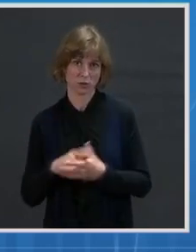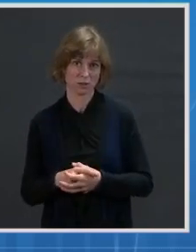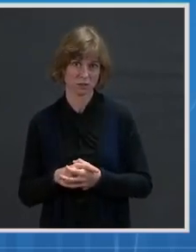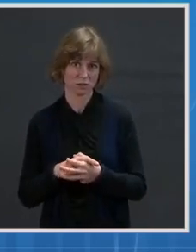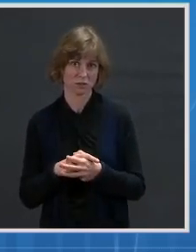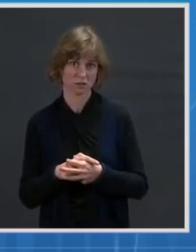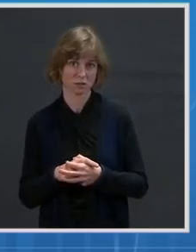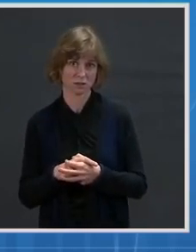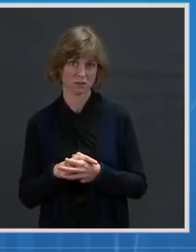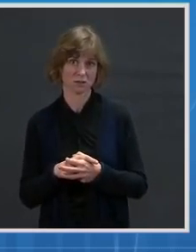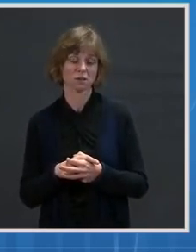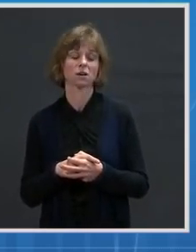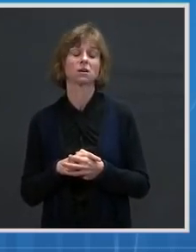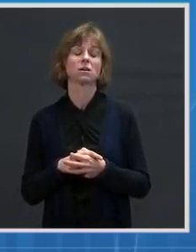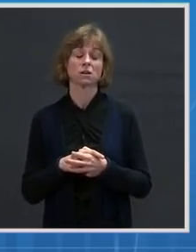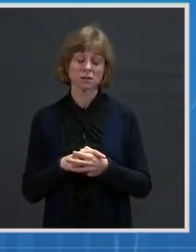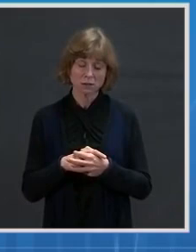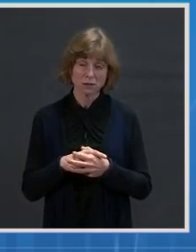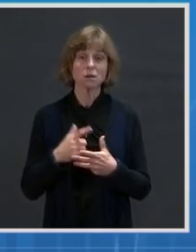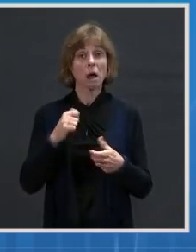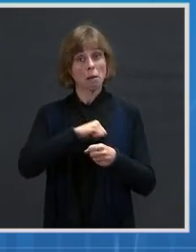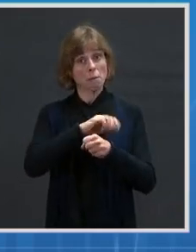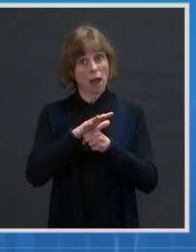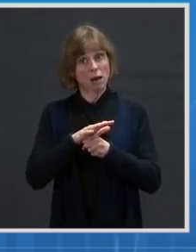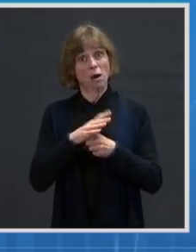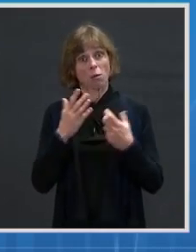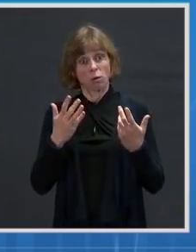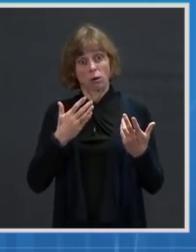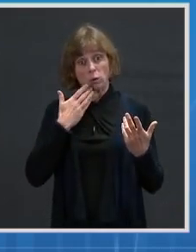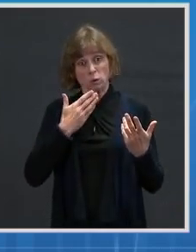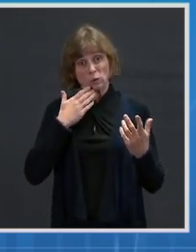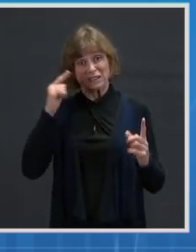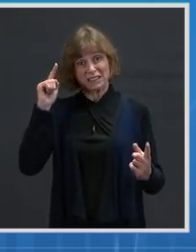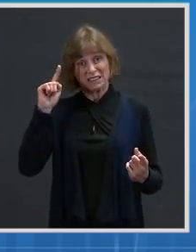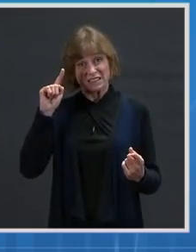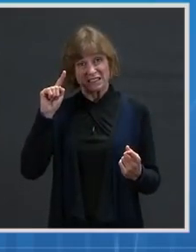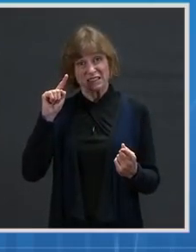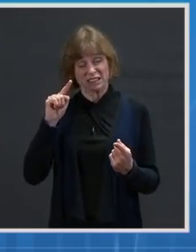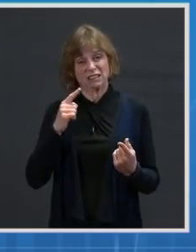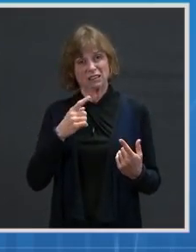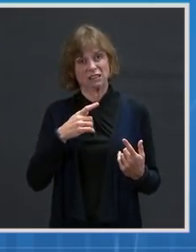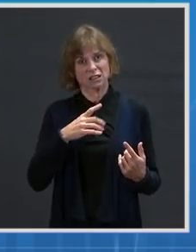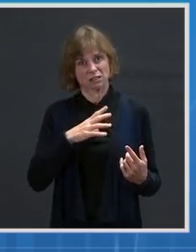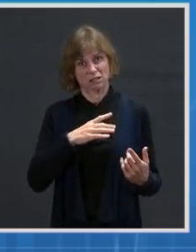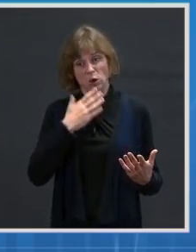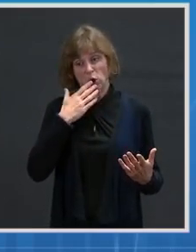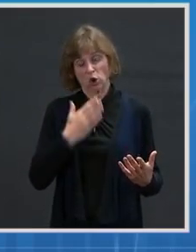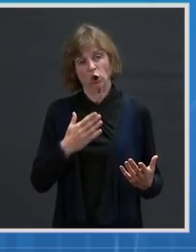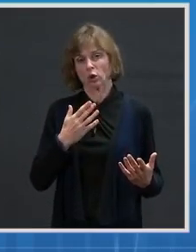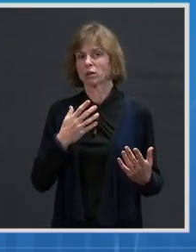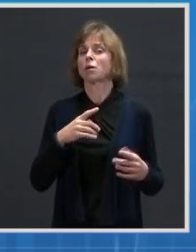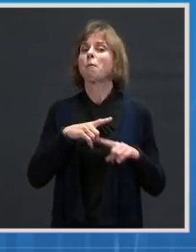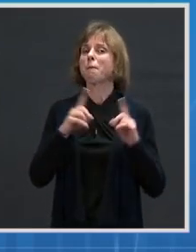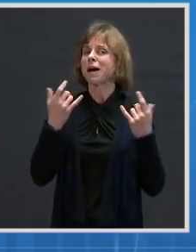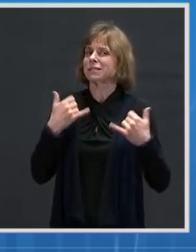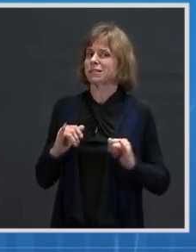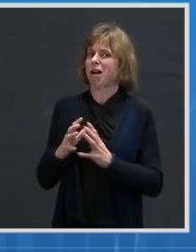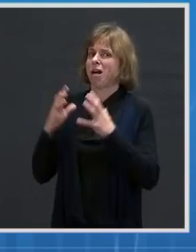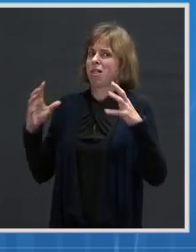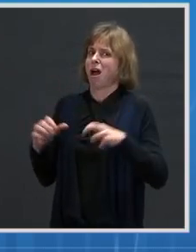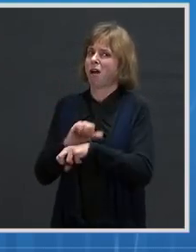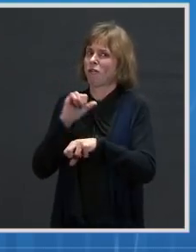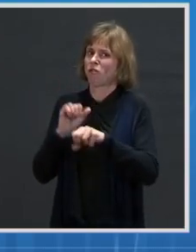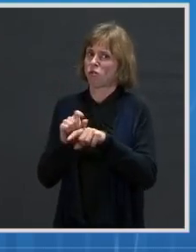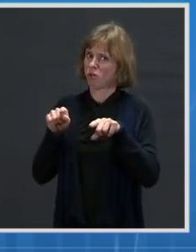pandemic is heading in the right direction, there is still much work to do. One area that is particularly important is getting students back